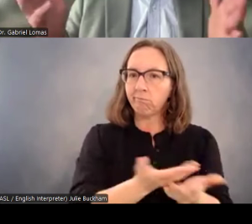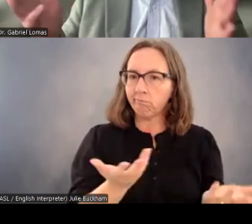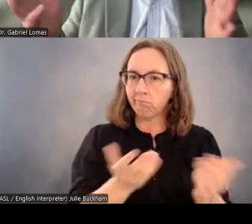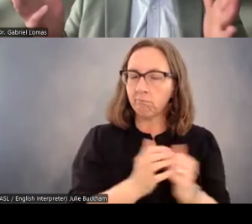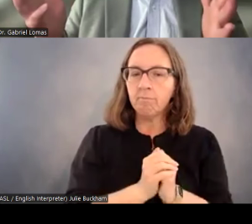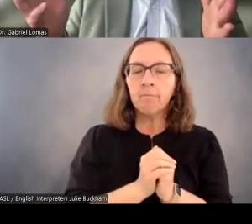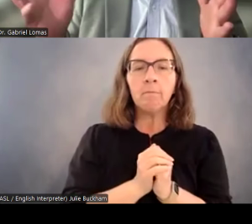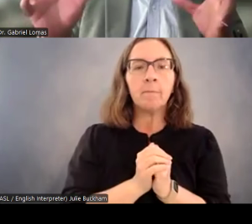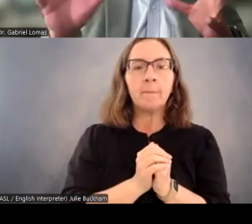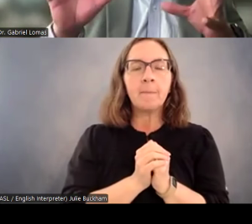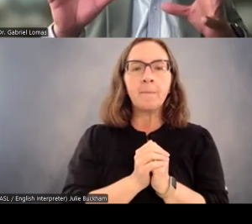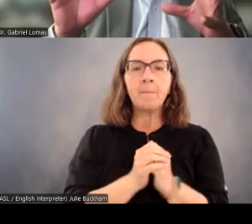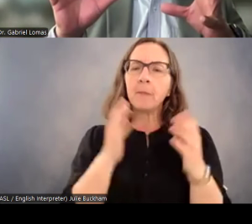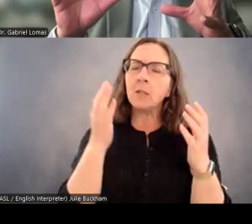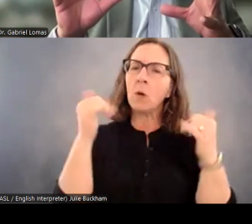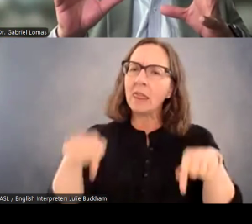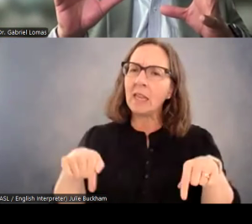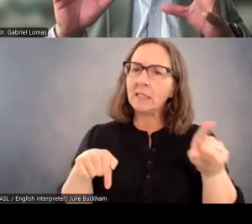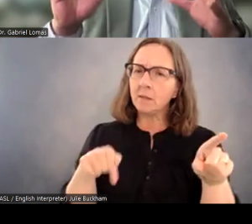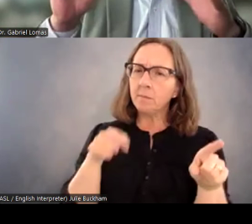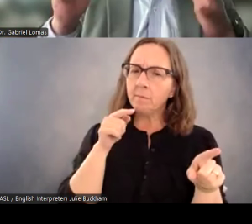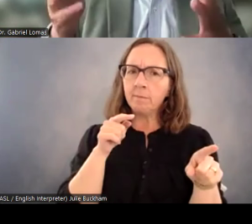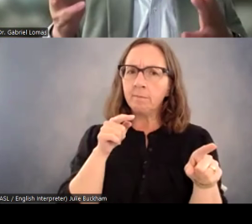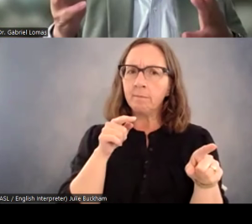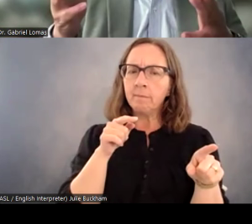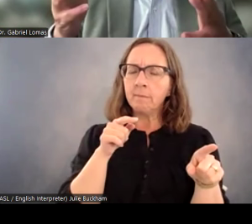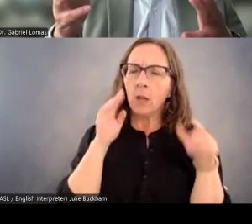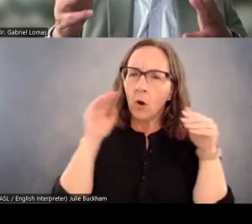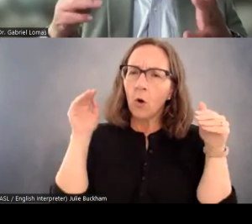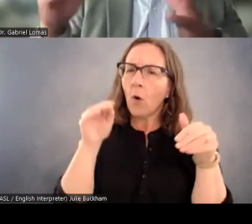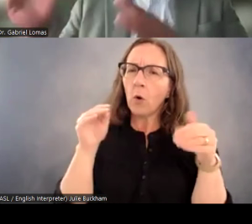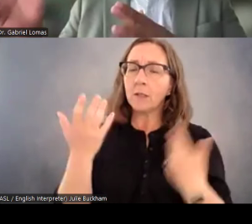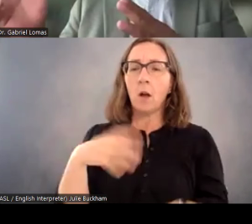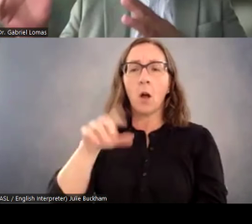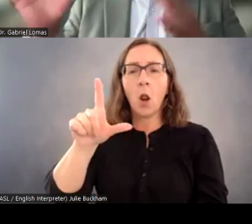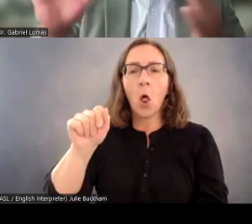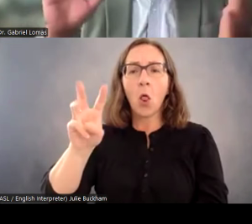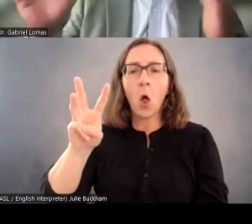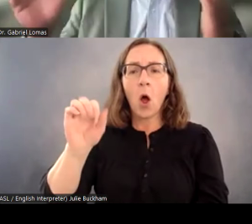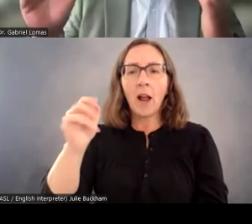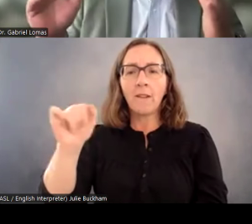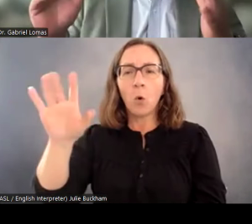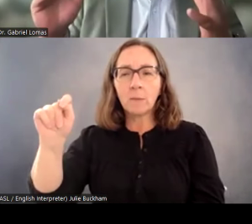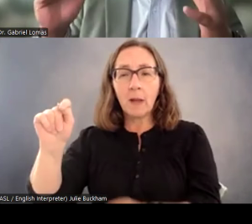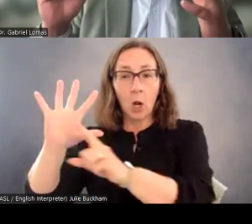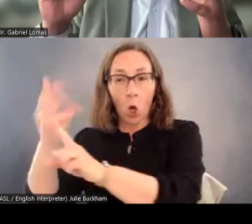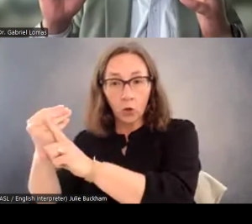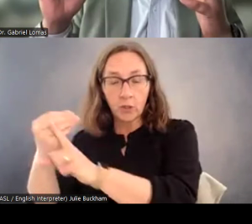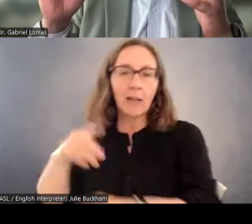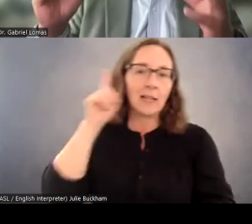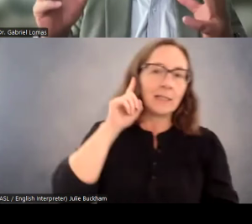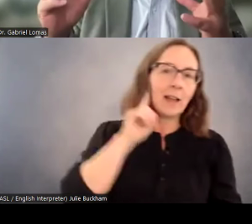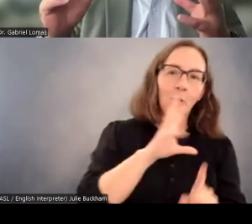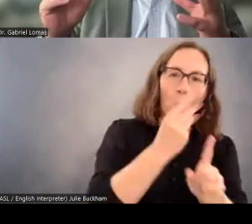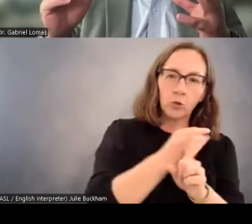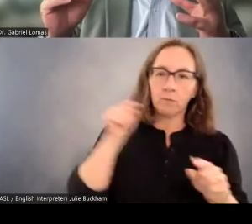So this talks about this one focuses on law enforcement culture and deaf culture, just kind of comparing the two. So we